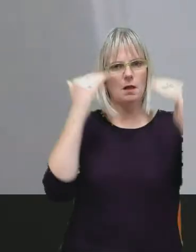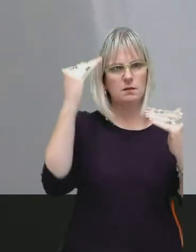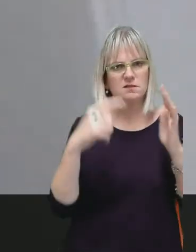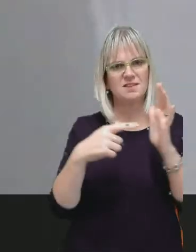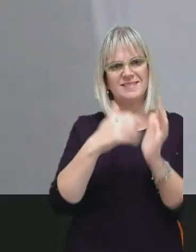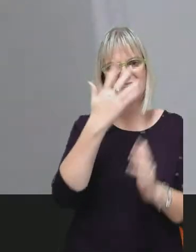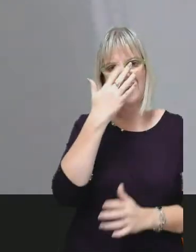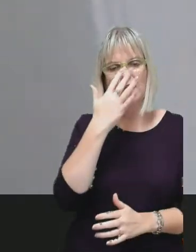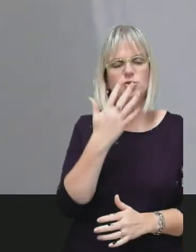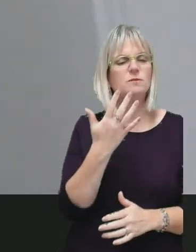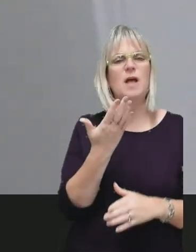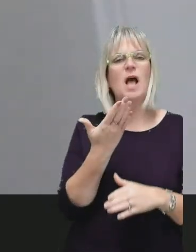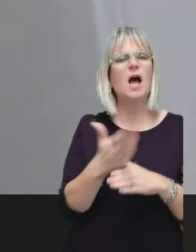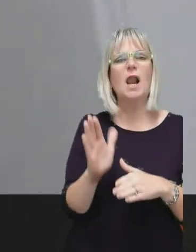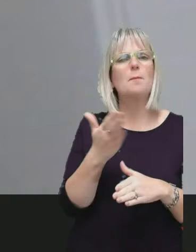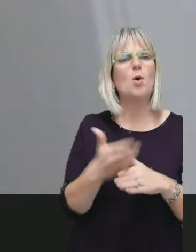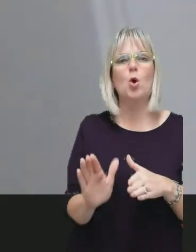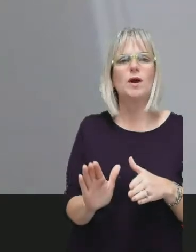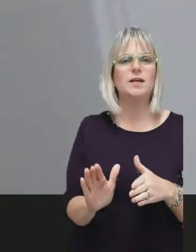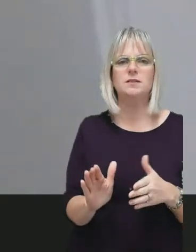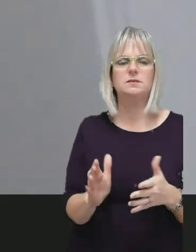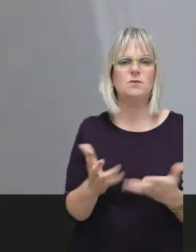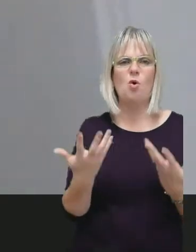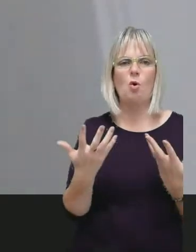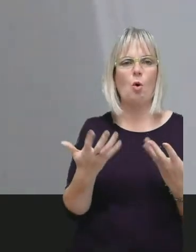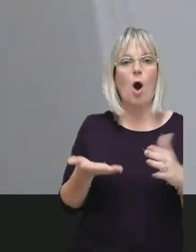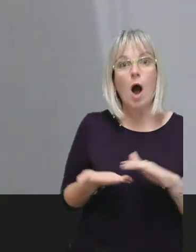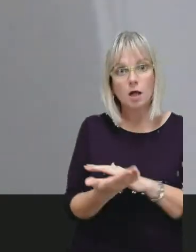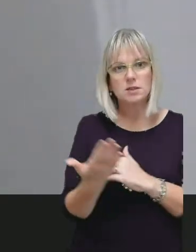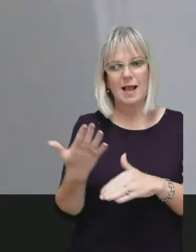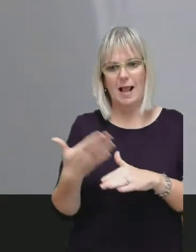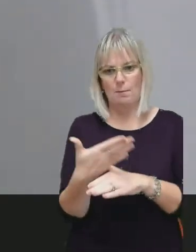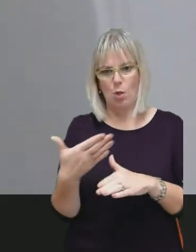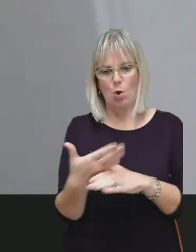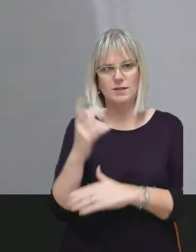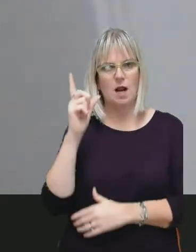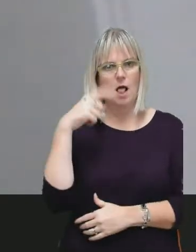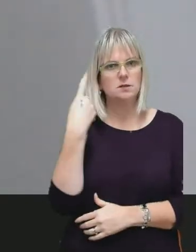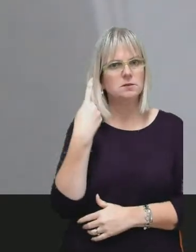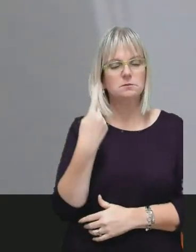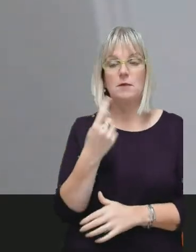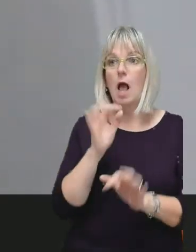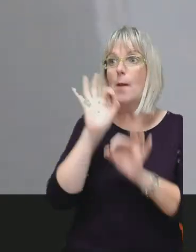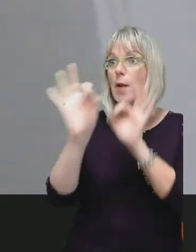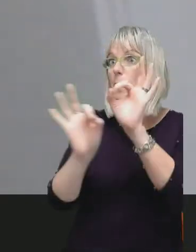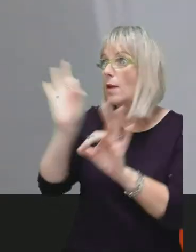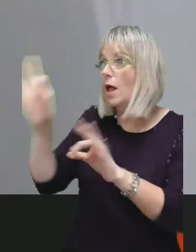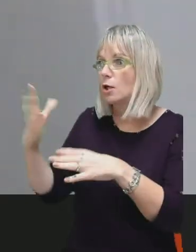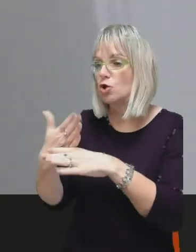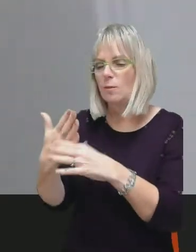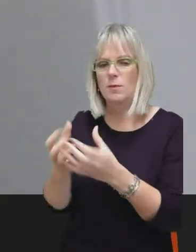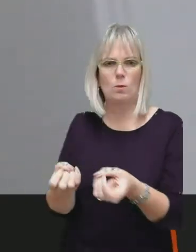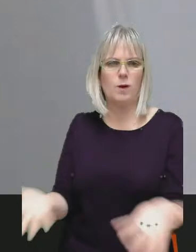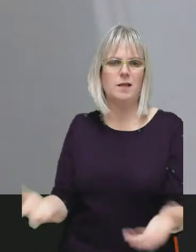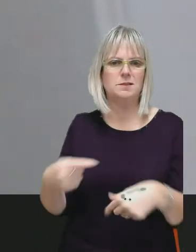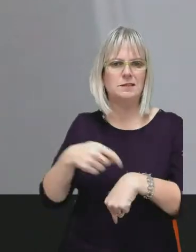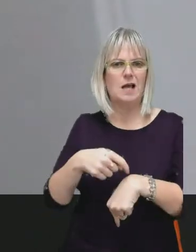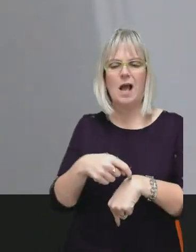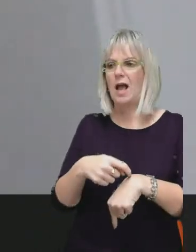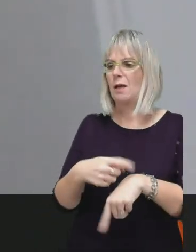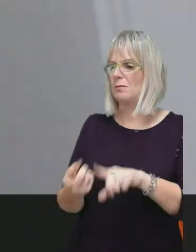to the effects of the pandemic. Many are wasting their time applying for jobs, resulting in businesses responding with,